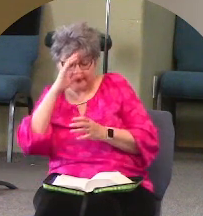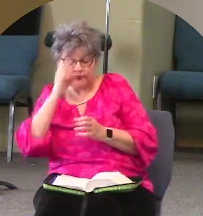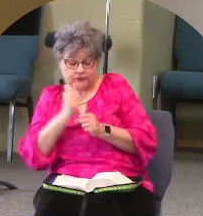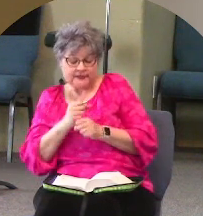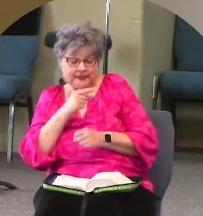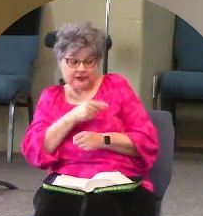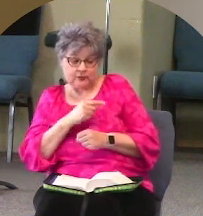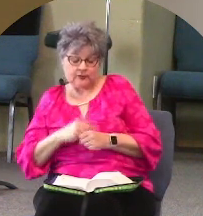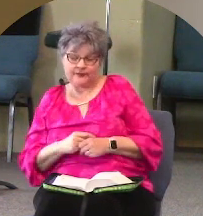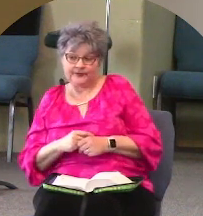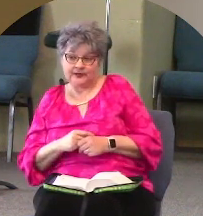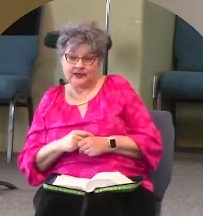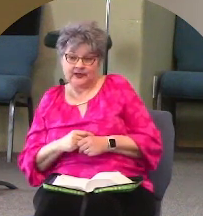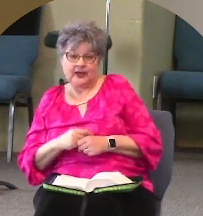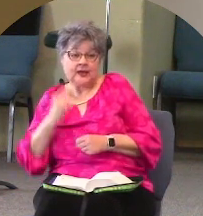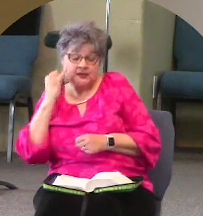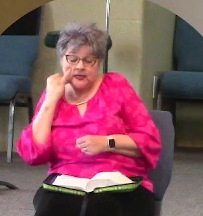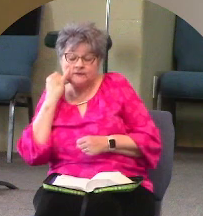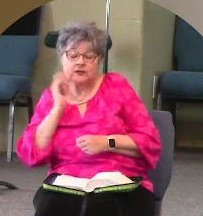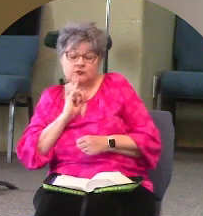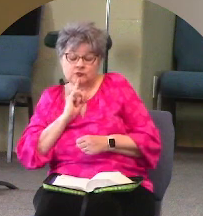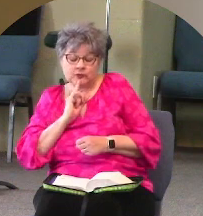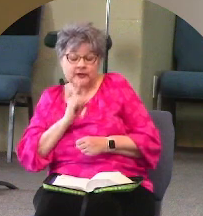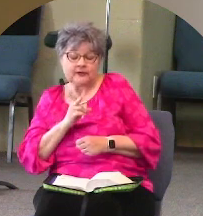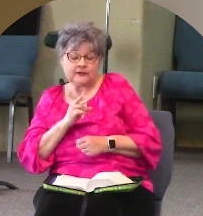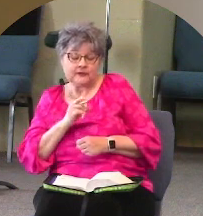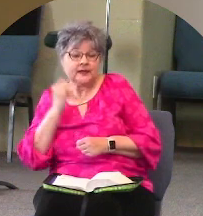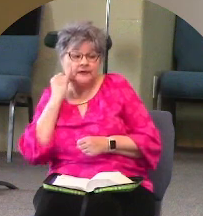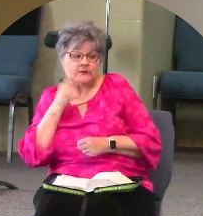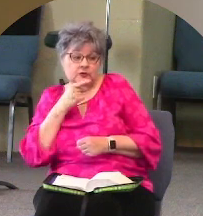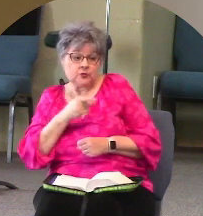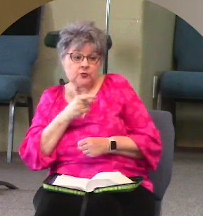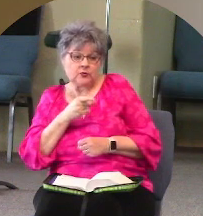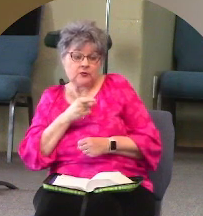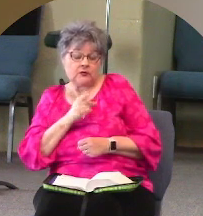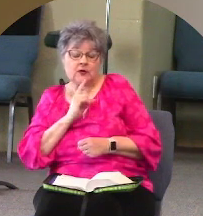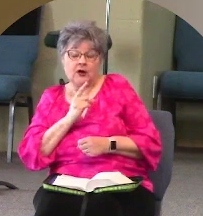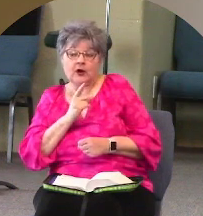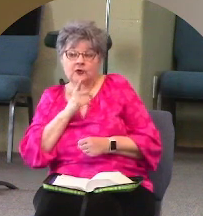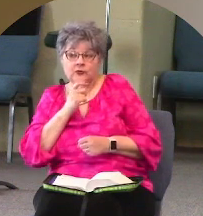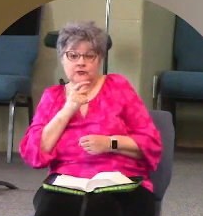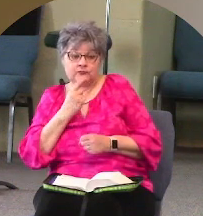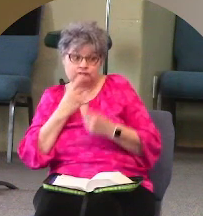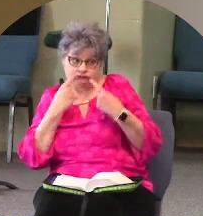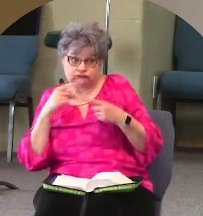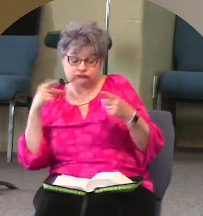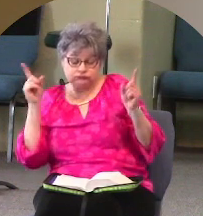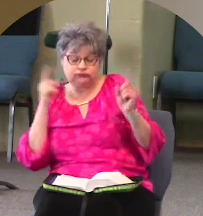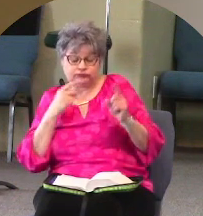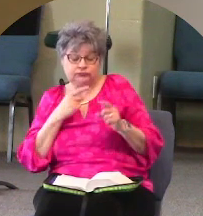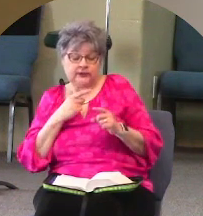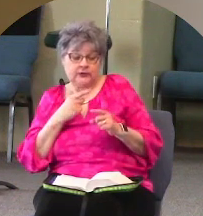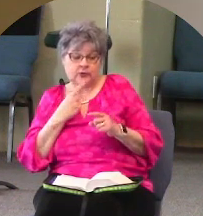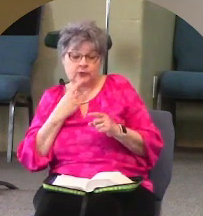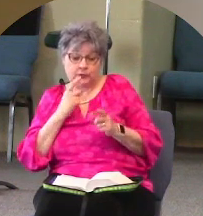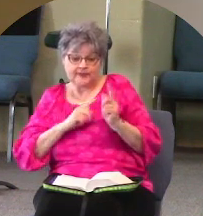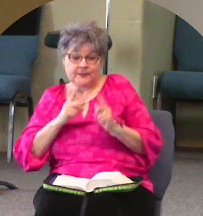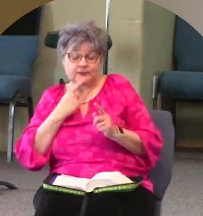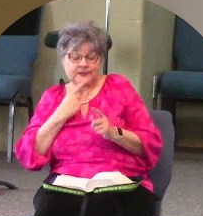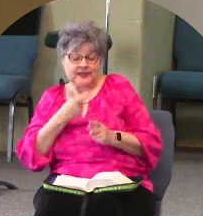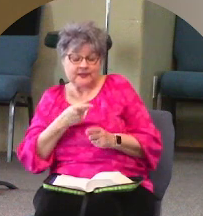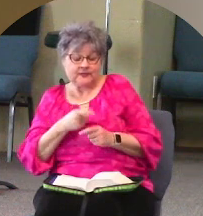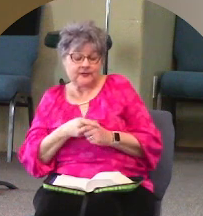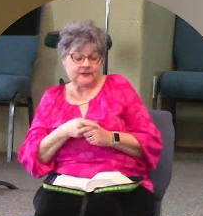you. And if it's real, if you are who you proclaim to be, who they say you proclaim